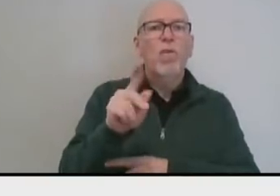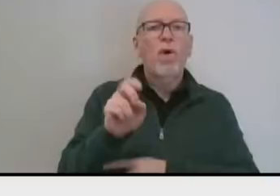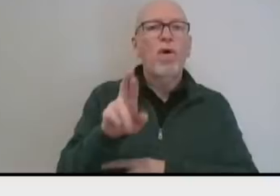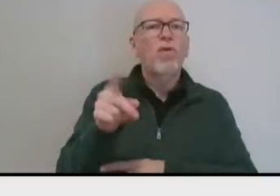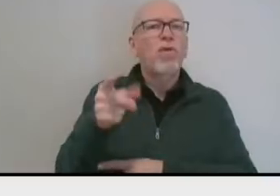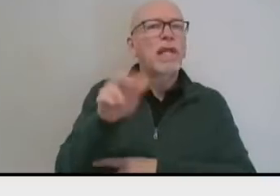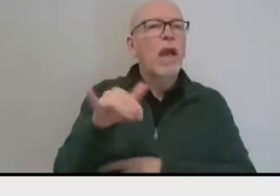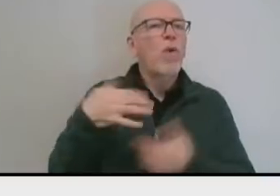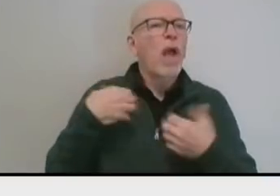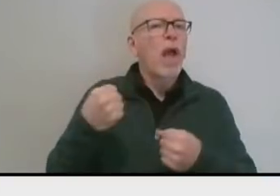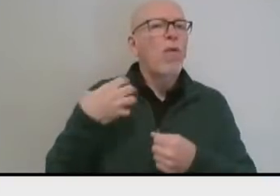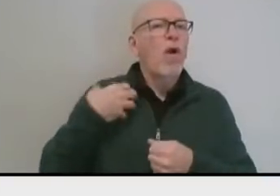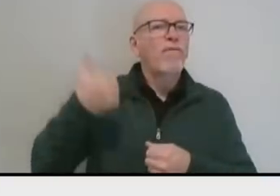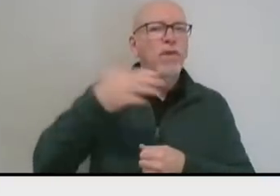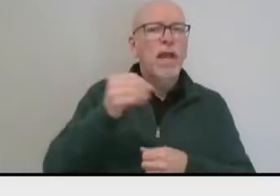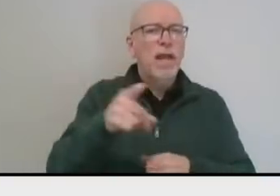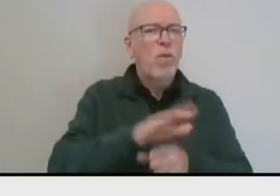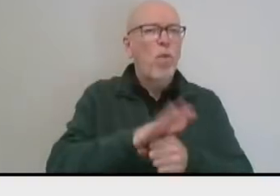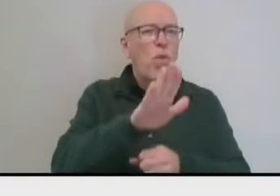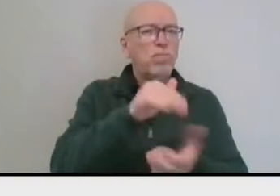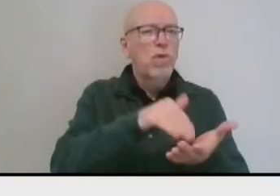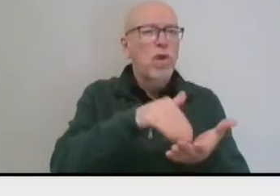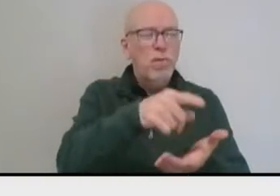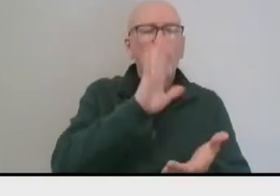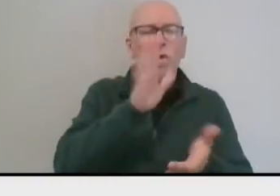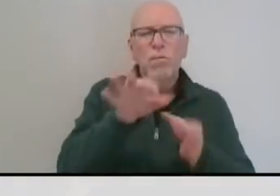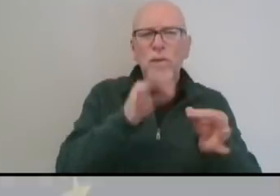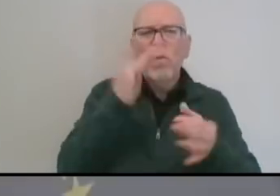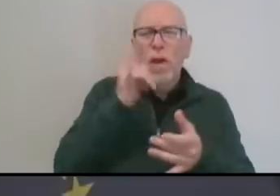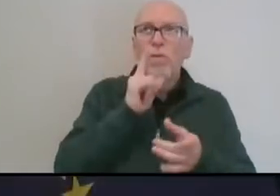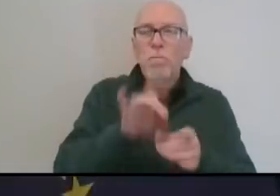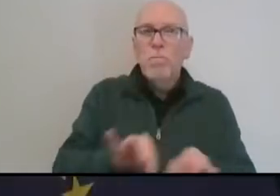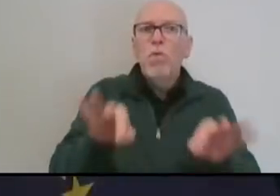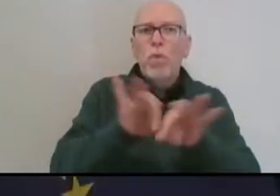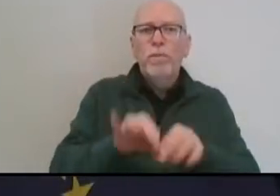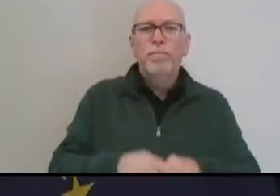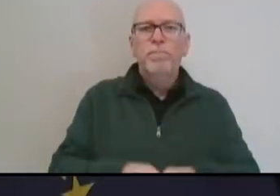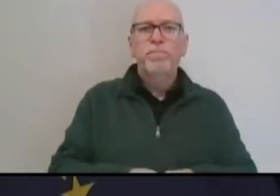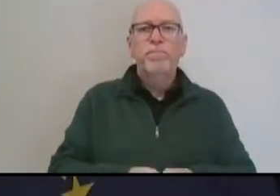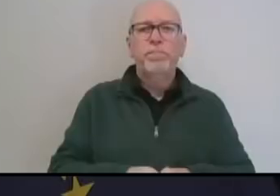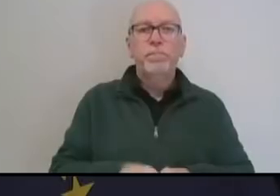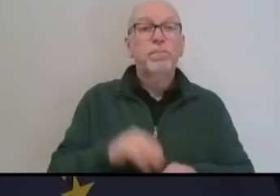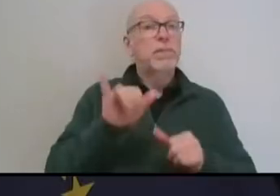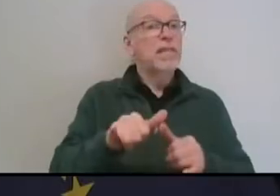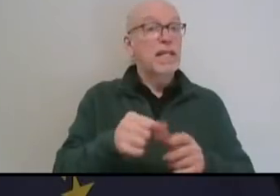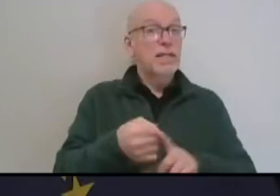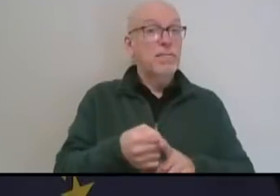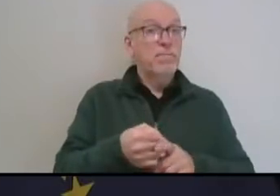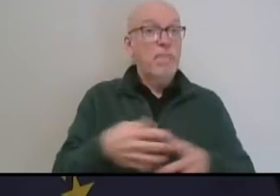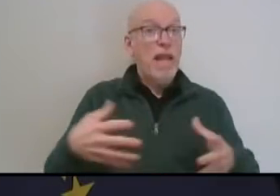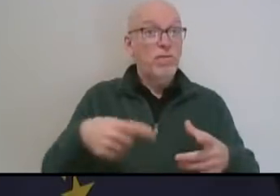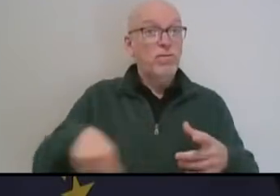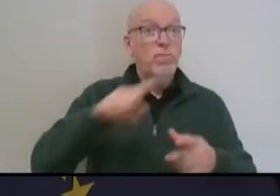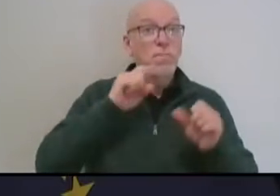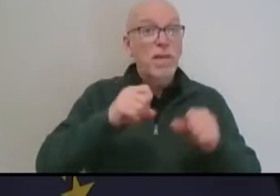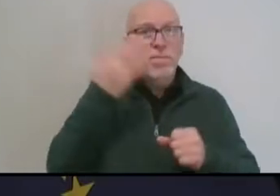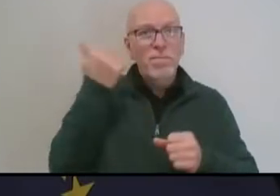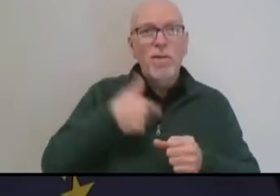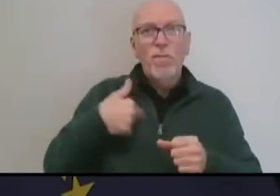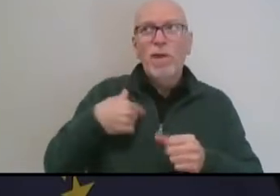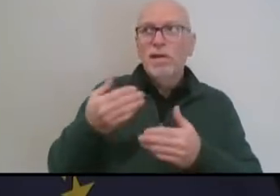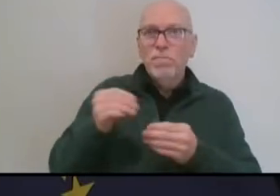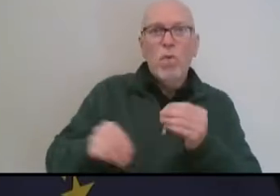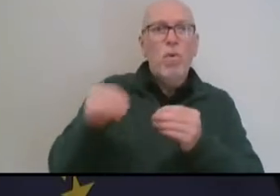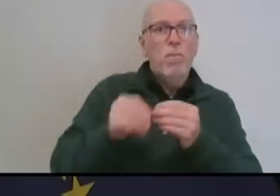a local pediatrician about why this is so important shortly. These expansions are possible because of the incremental increases we have seen